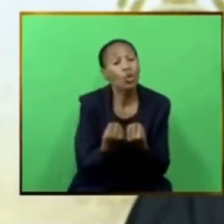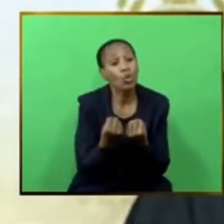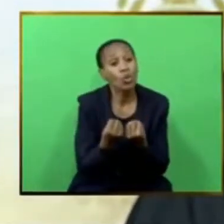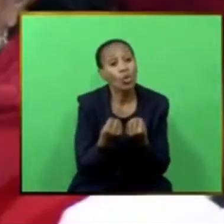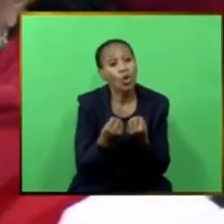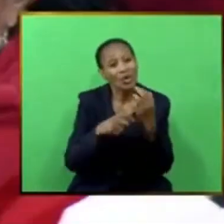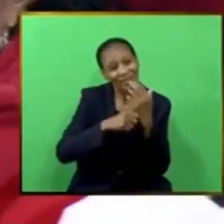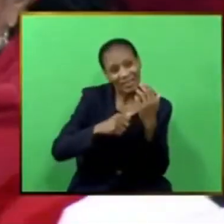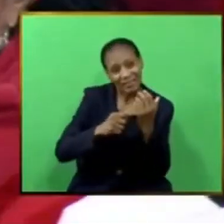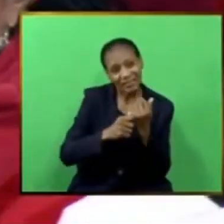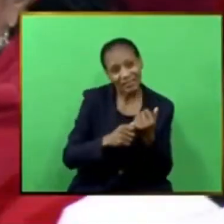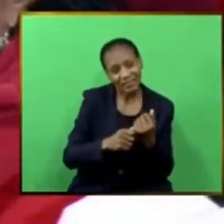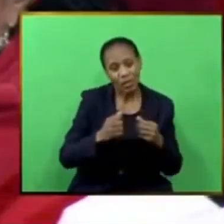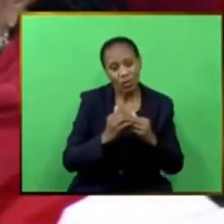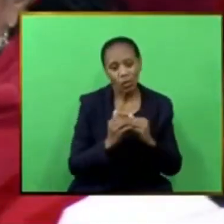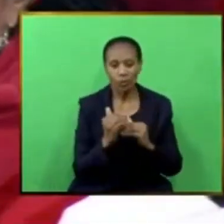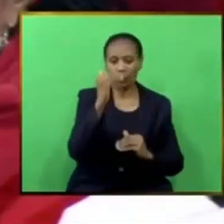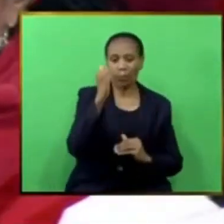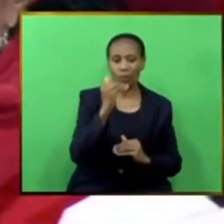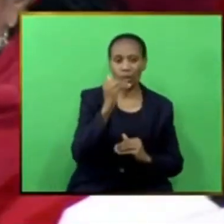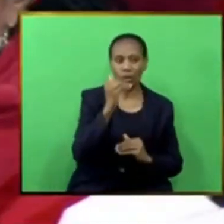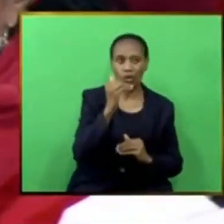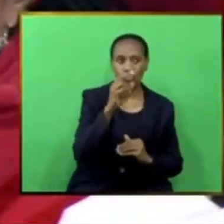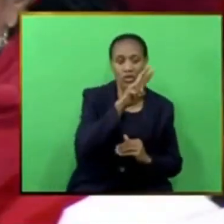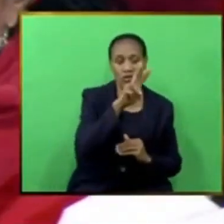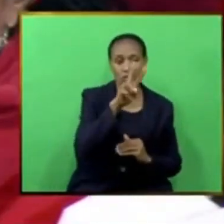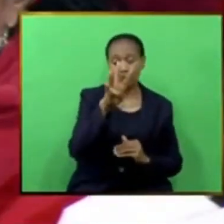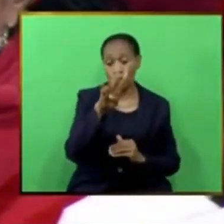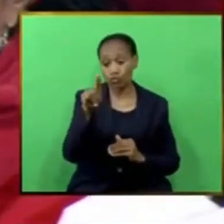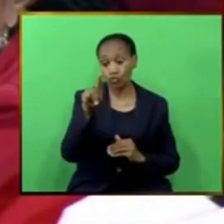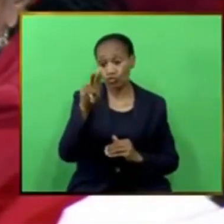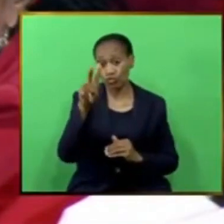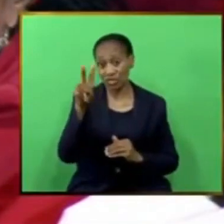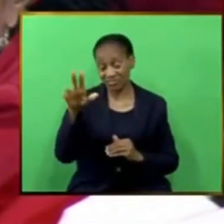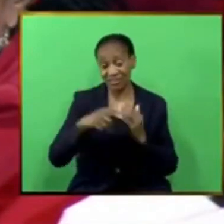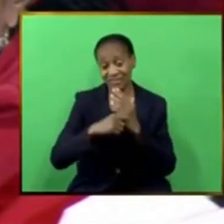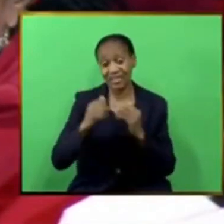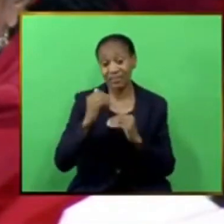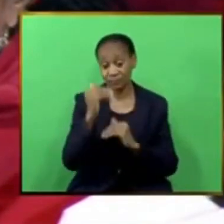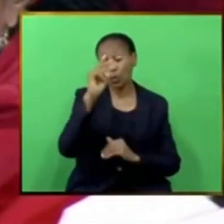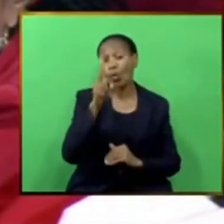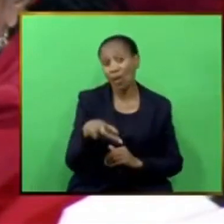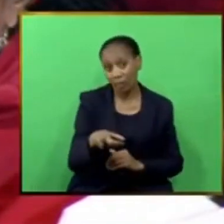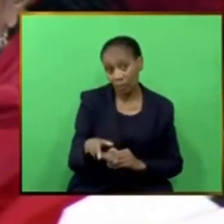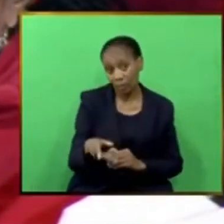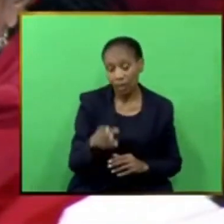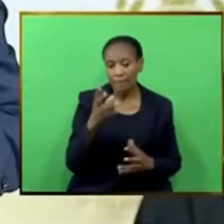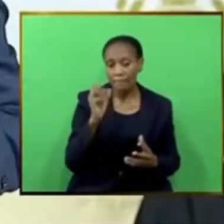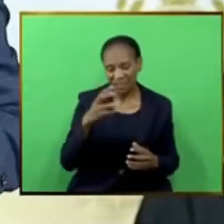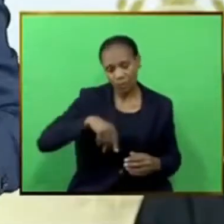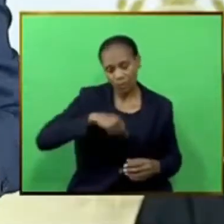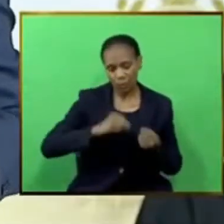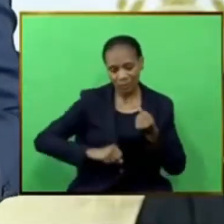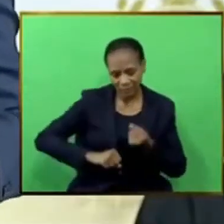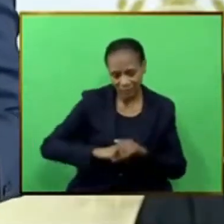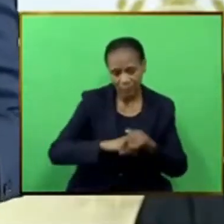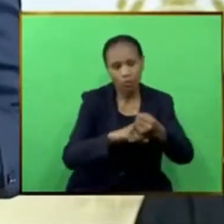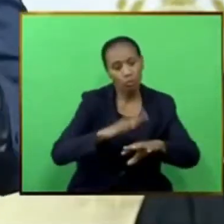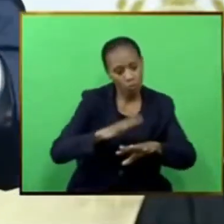billion in 2024-25 to alleviate immediate fiscal pressures and support faster